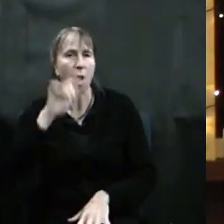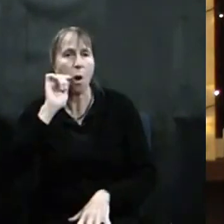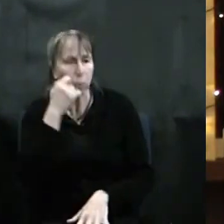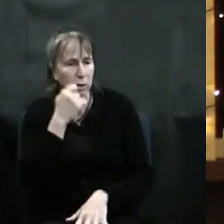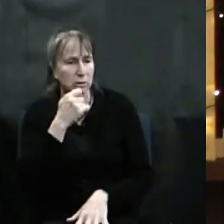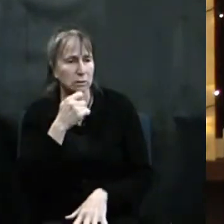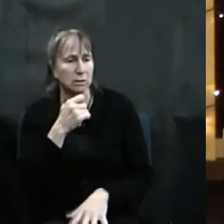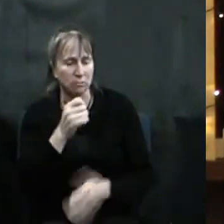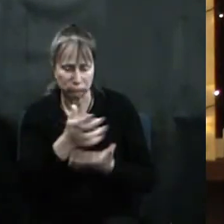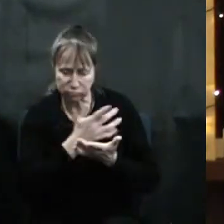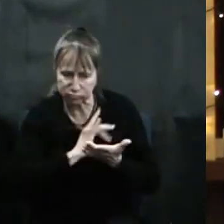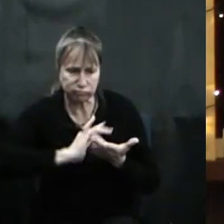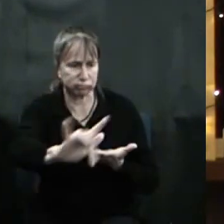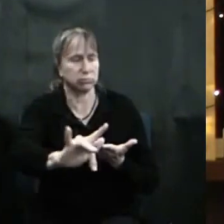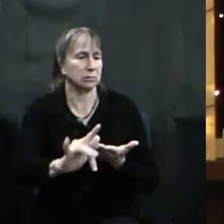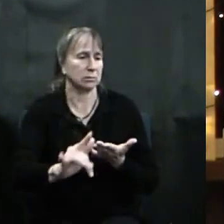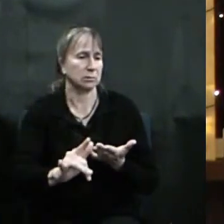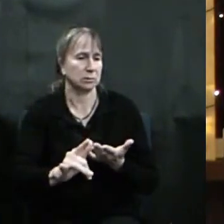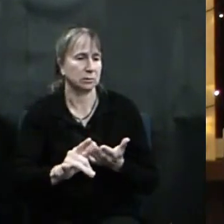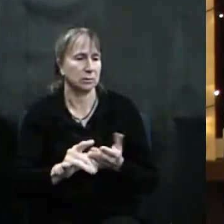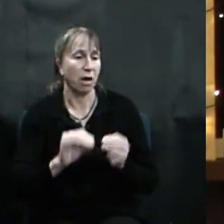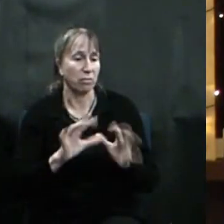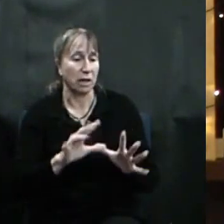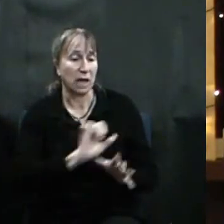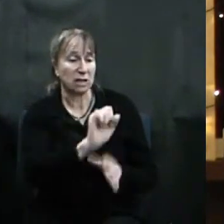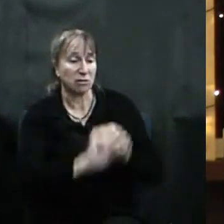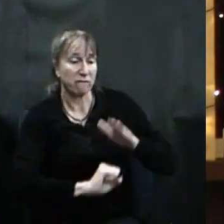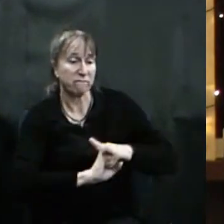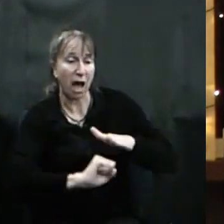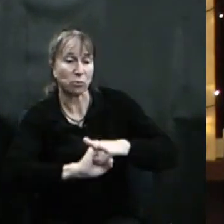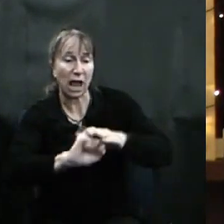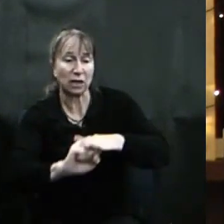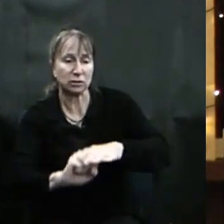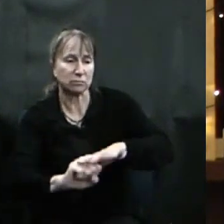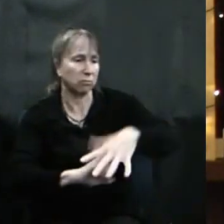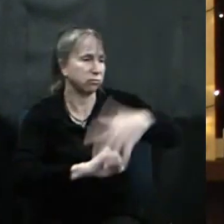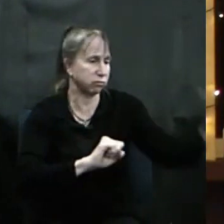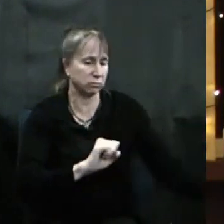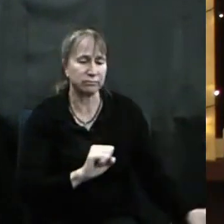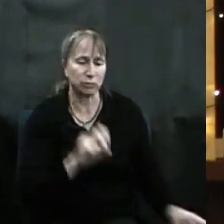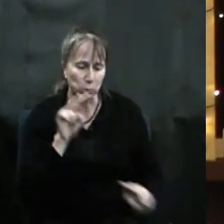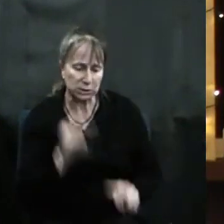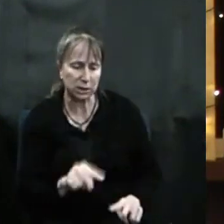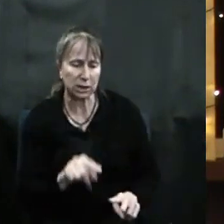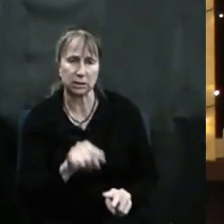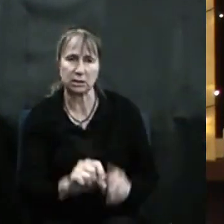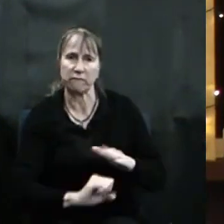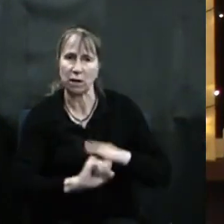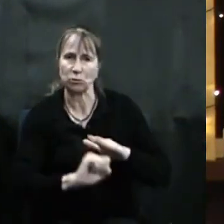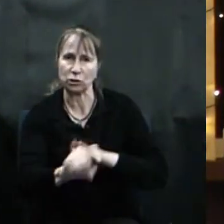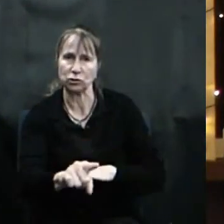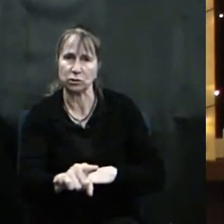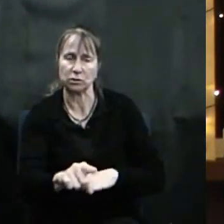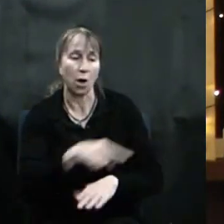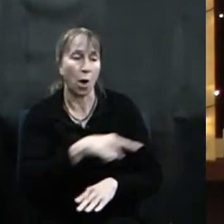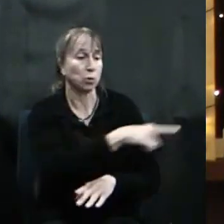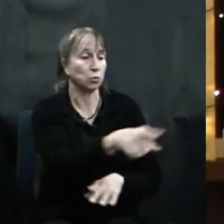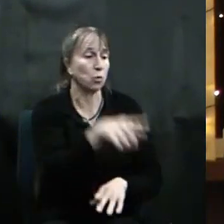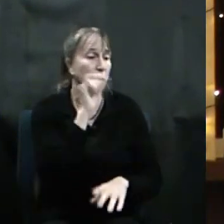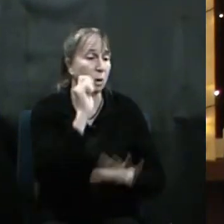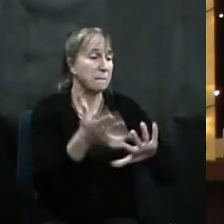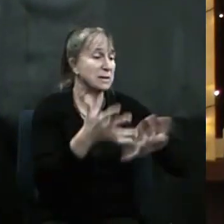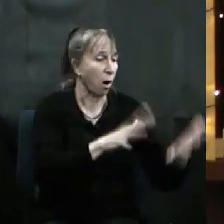to the ground so that at its foundations will be laid bare. When it falls, you shall perish in the midst